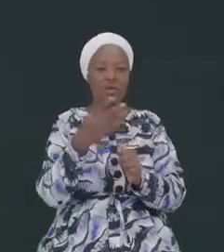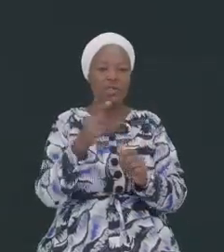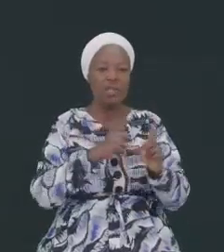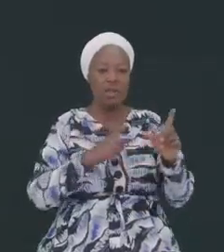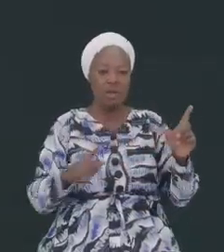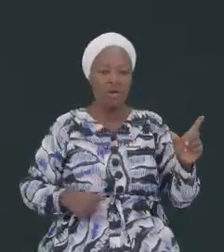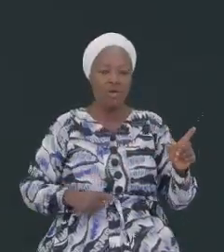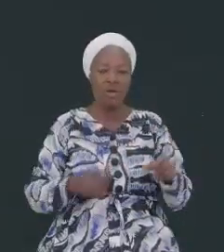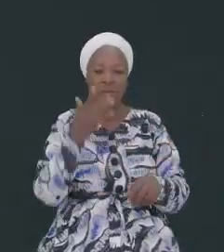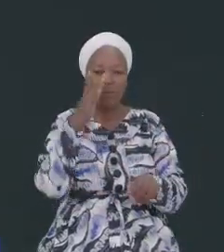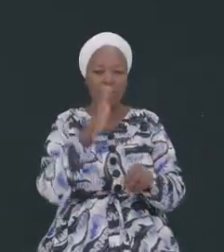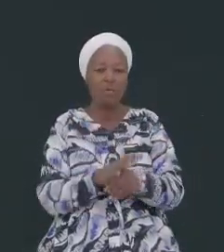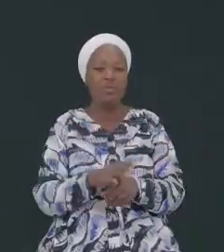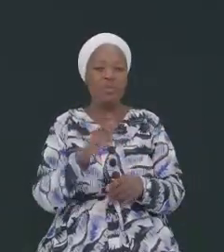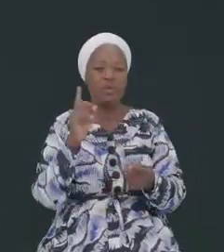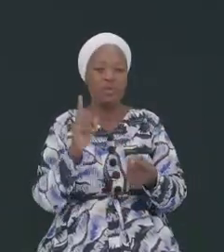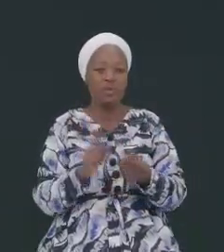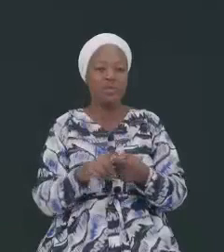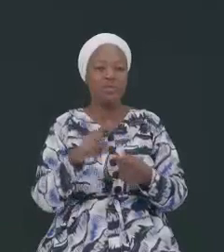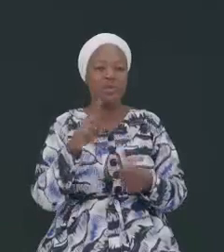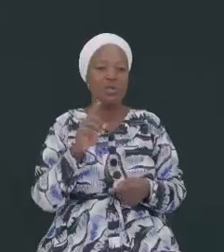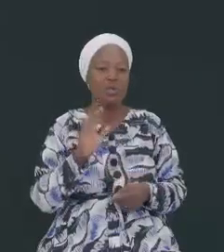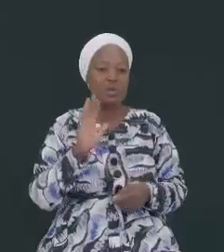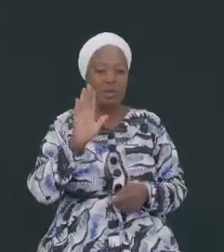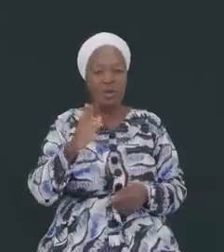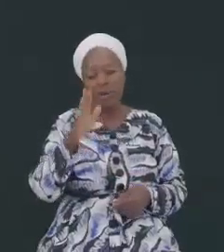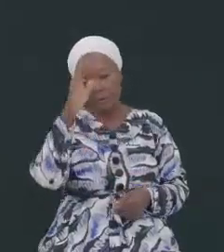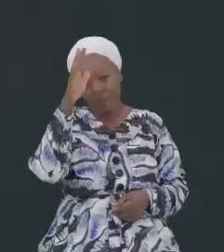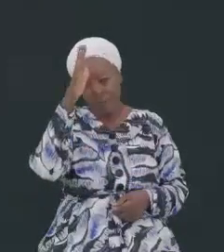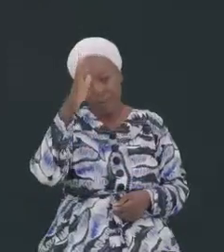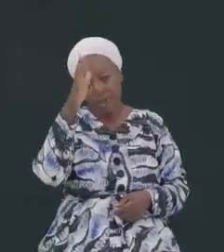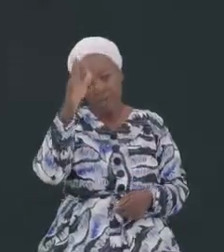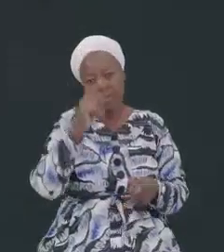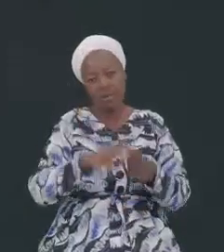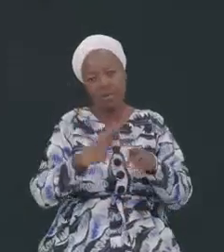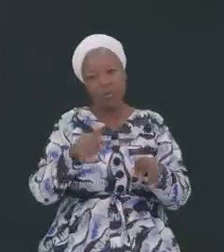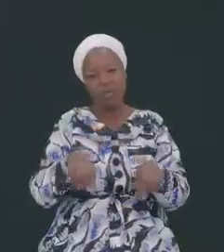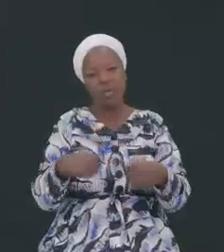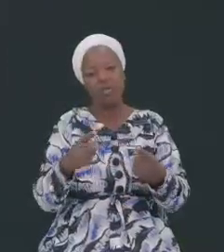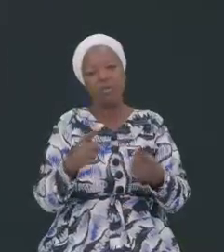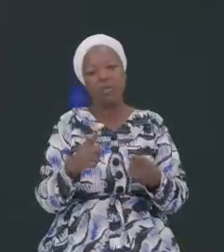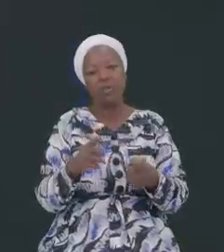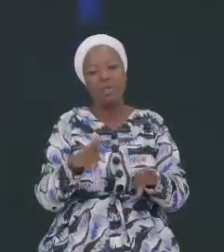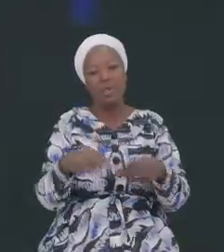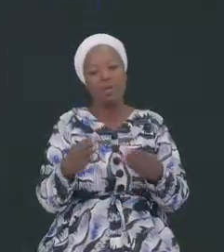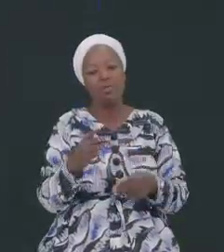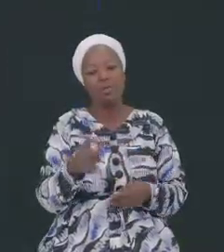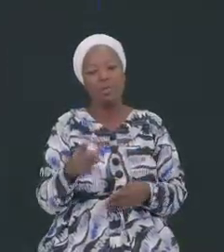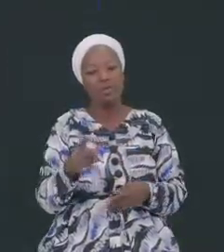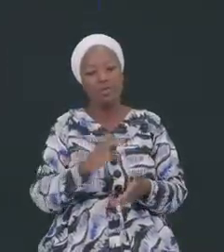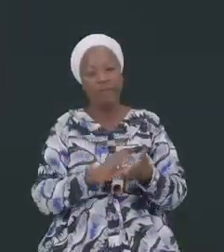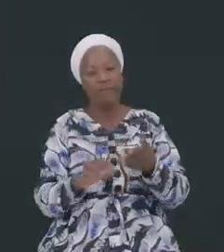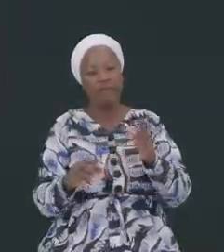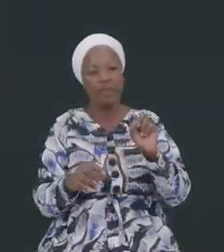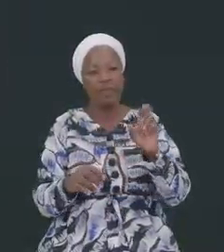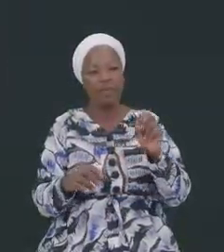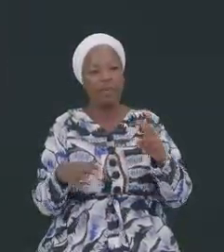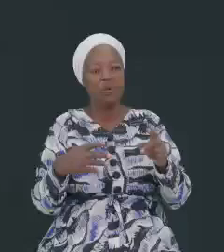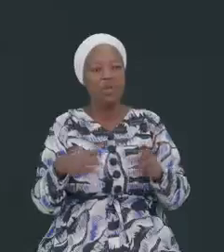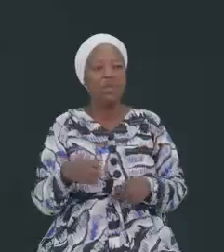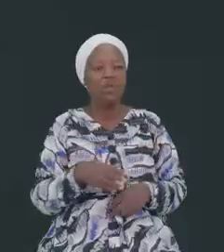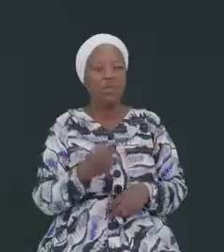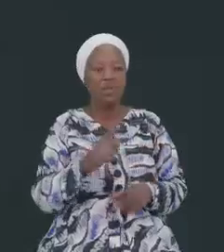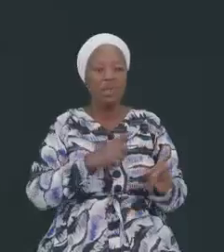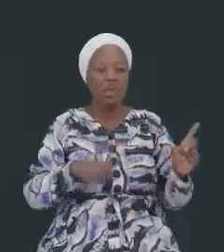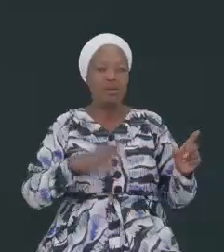which the Lord sware unto thy fathers to give thee. Verse 12 there says, the Lord shall